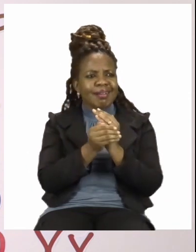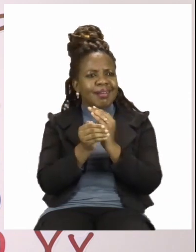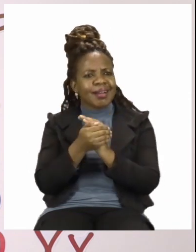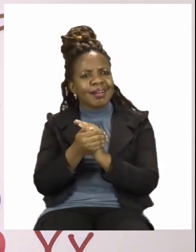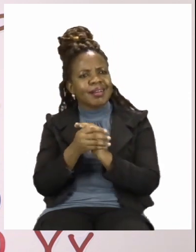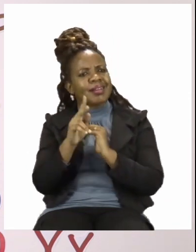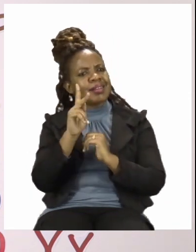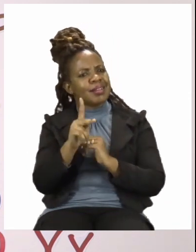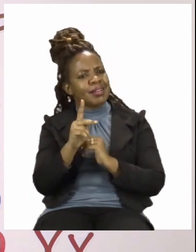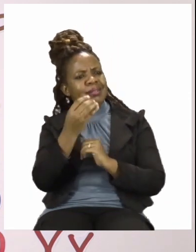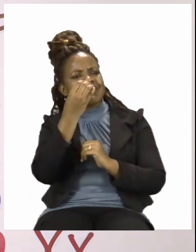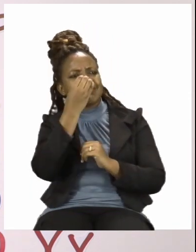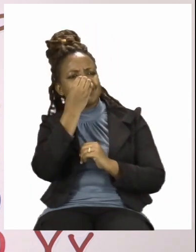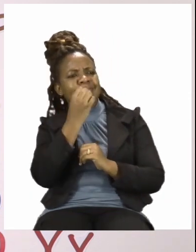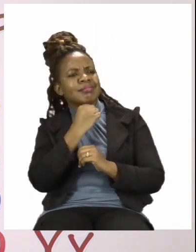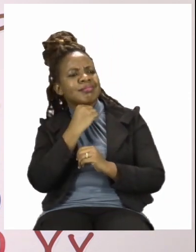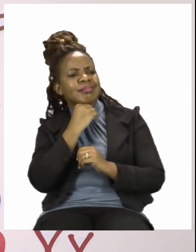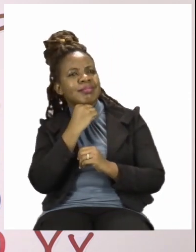Zoshi?